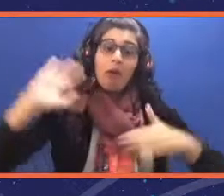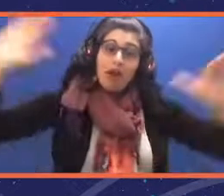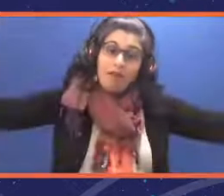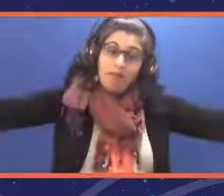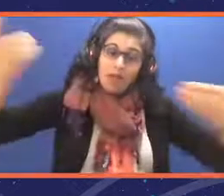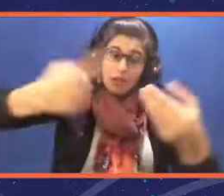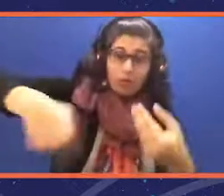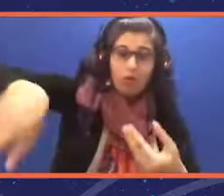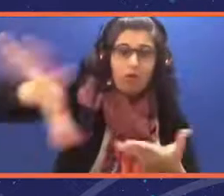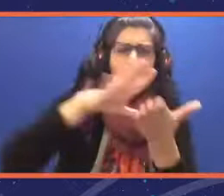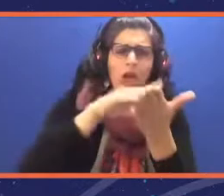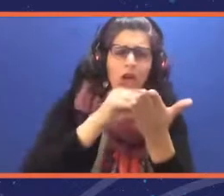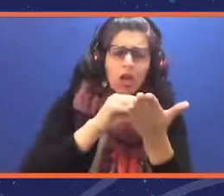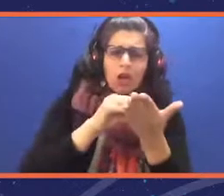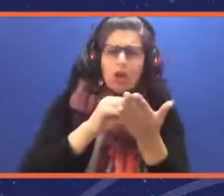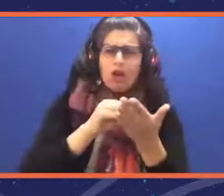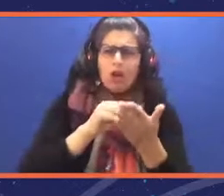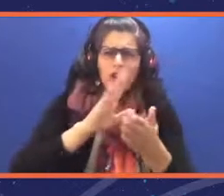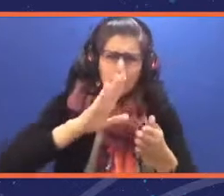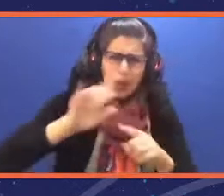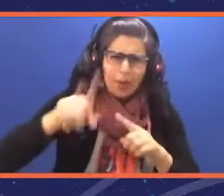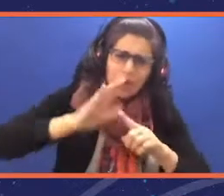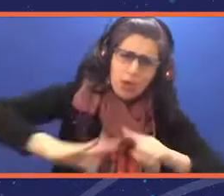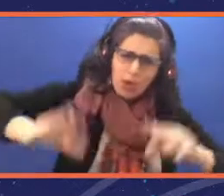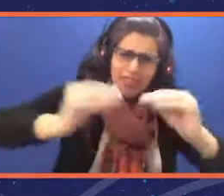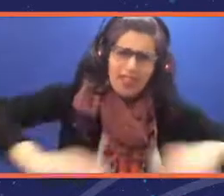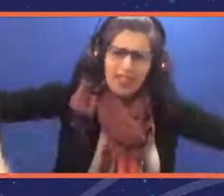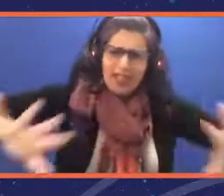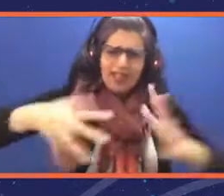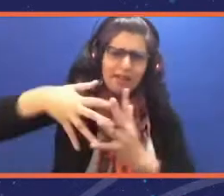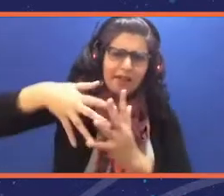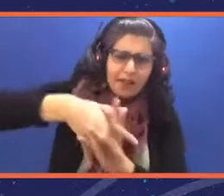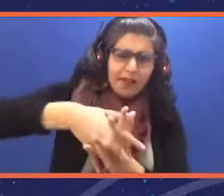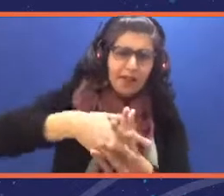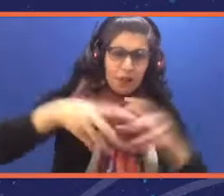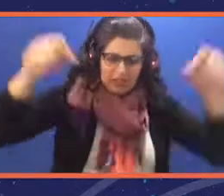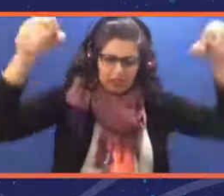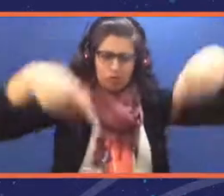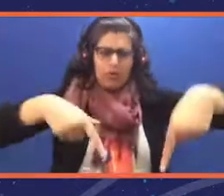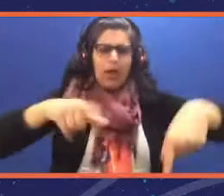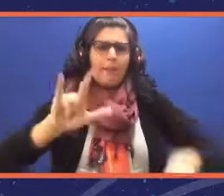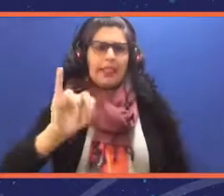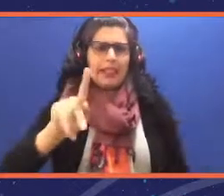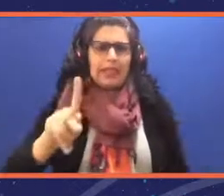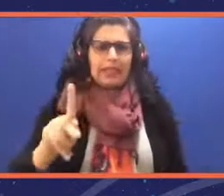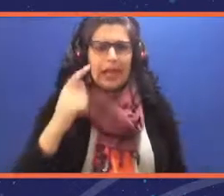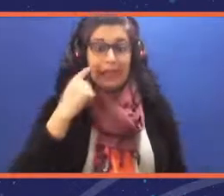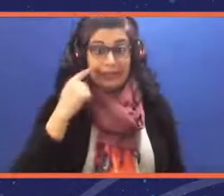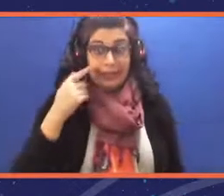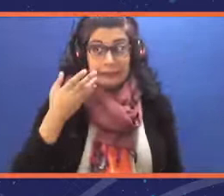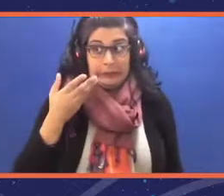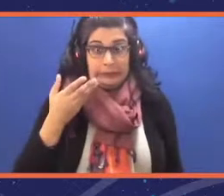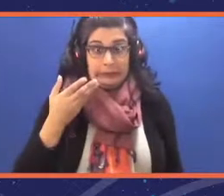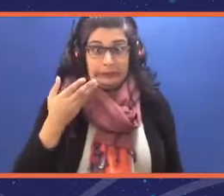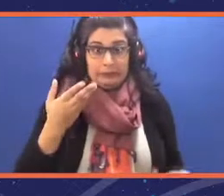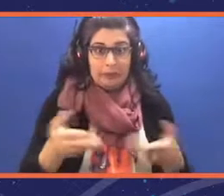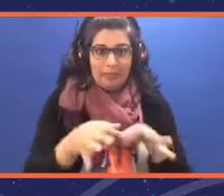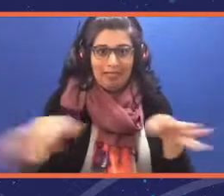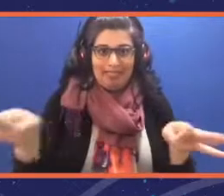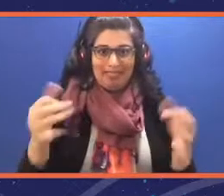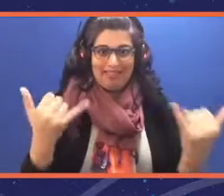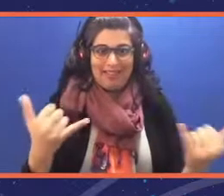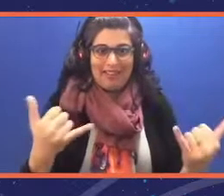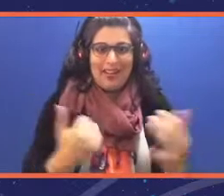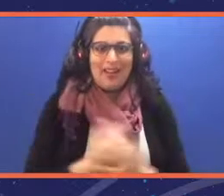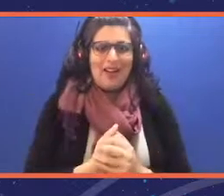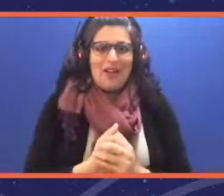learn what lands you are on. We can drop a link, or I think there's probably a link on the screen right now,